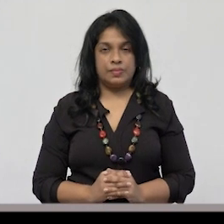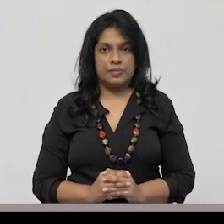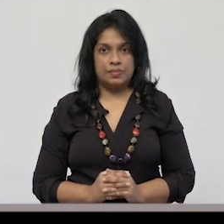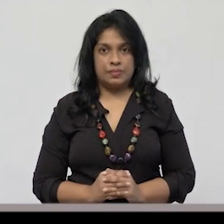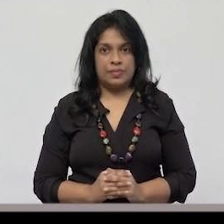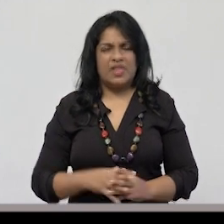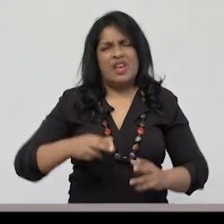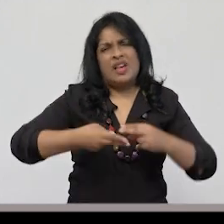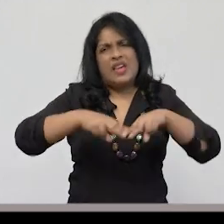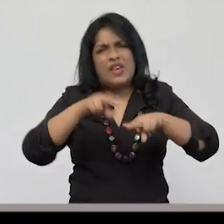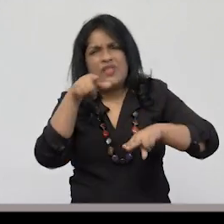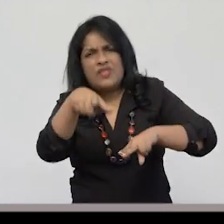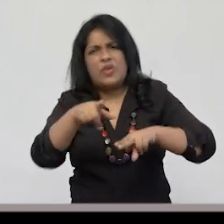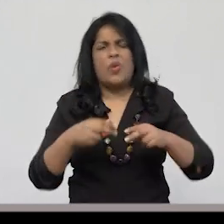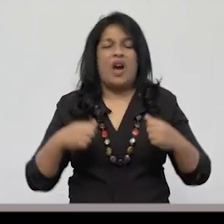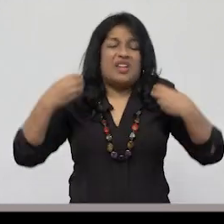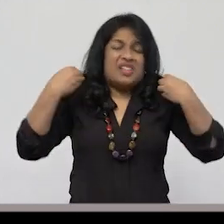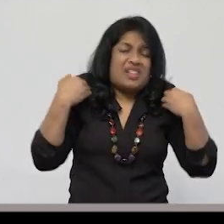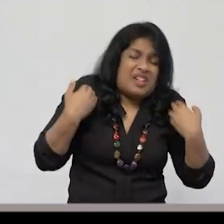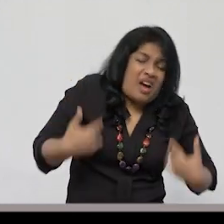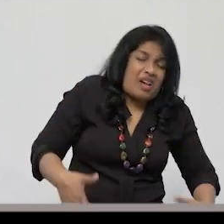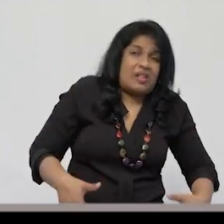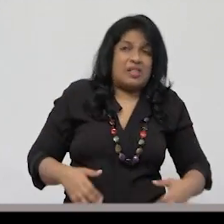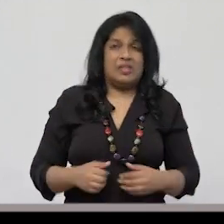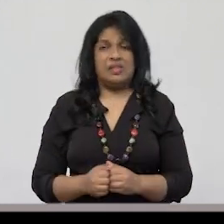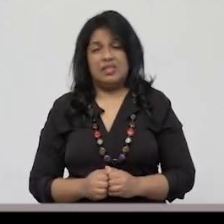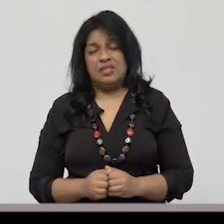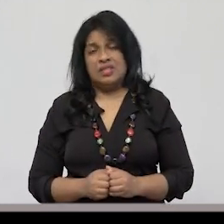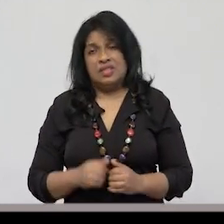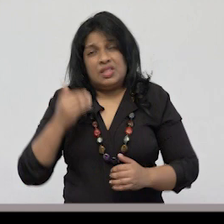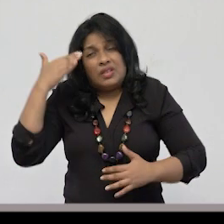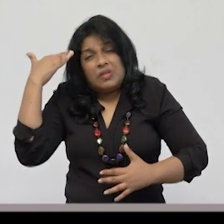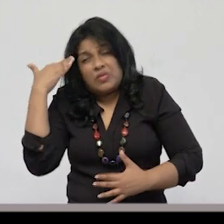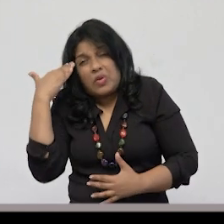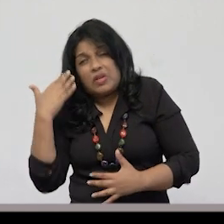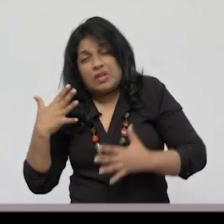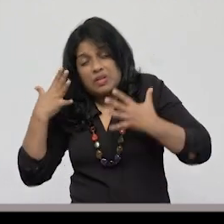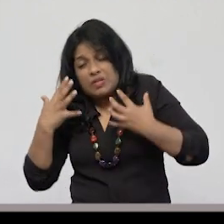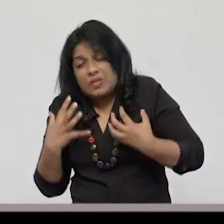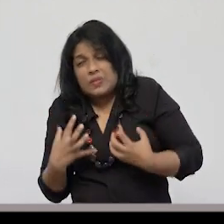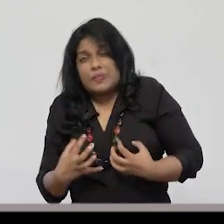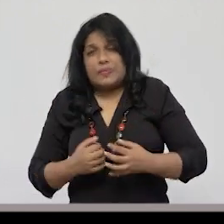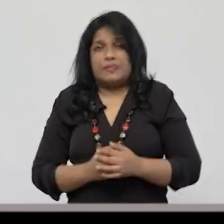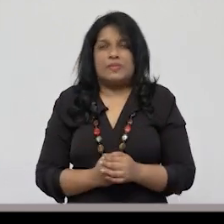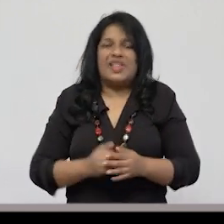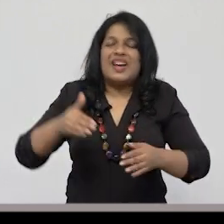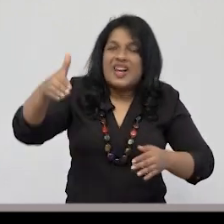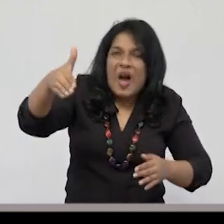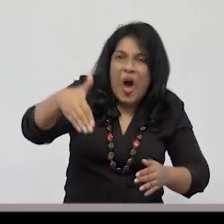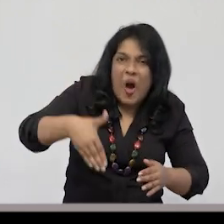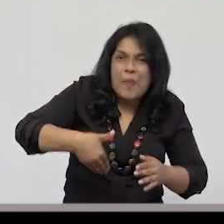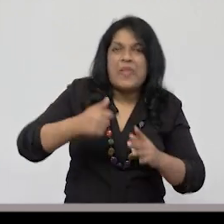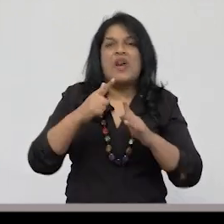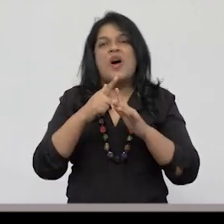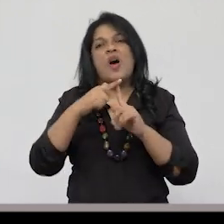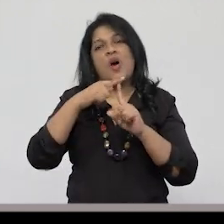weary, carry heavy burdens, and I will not just take your burden and put it on a side. I